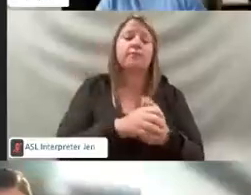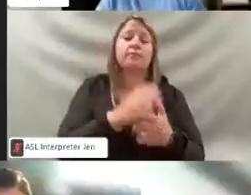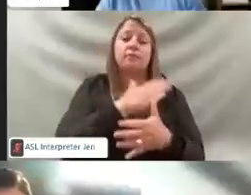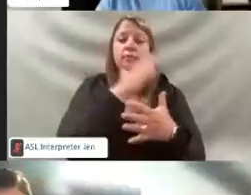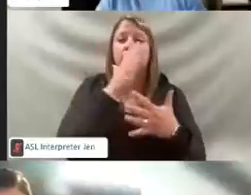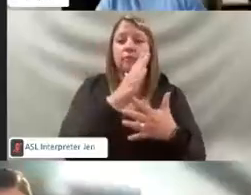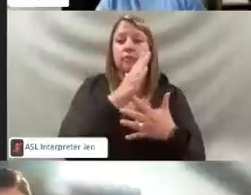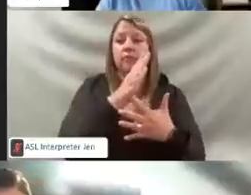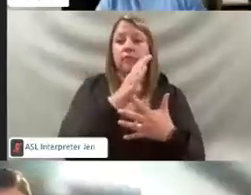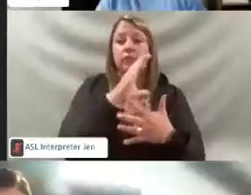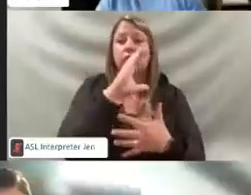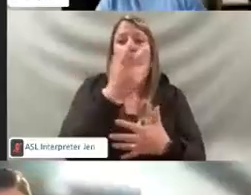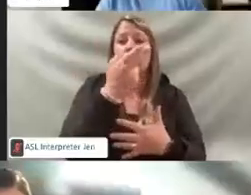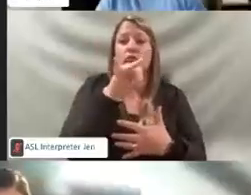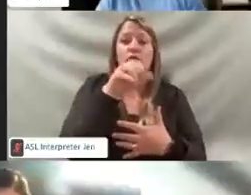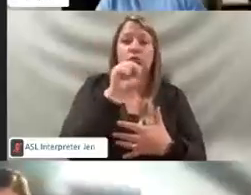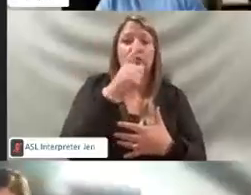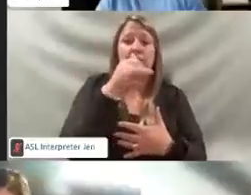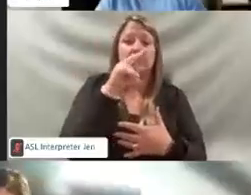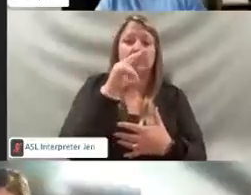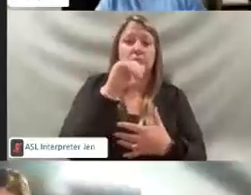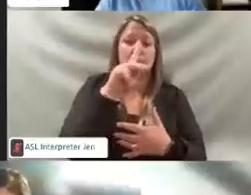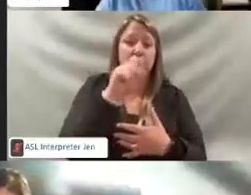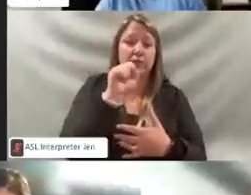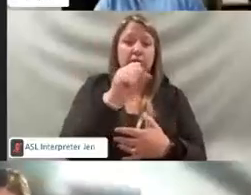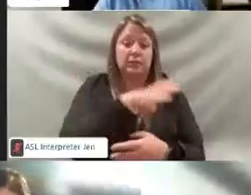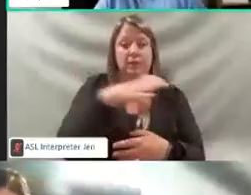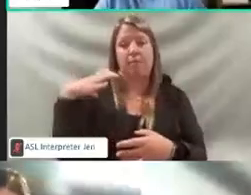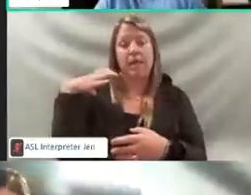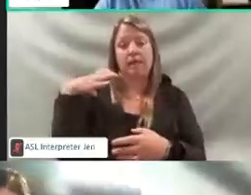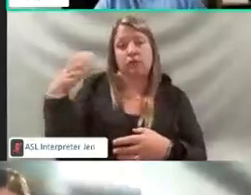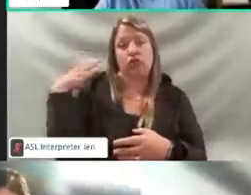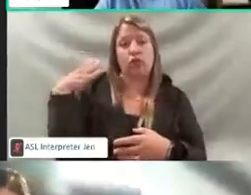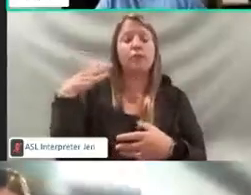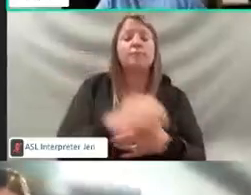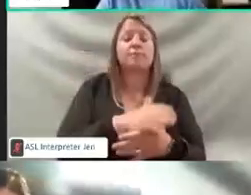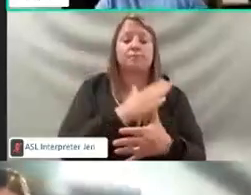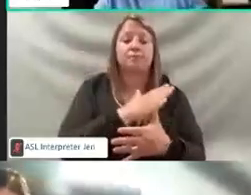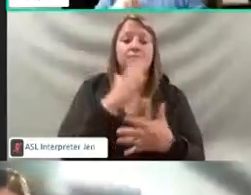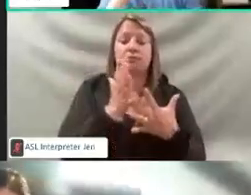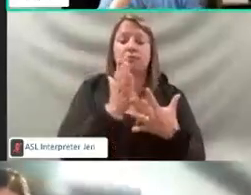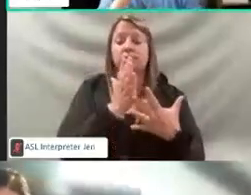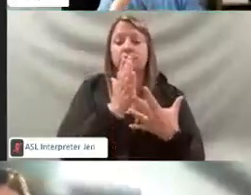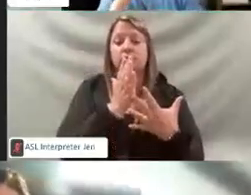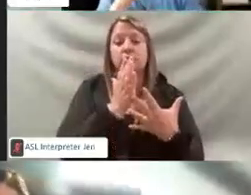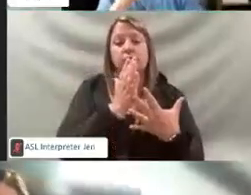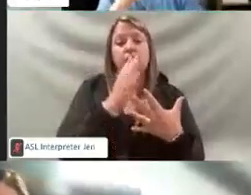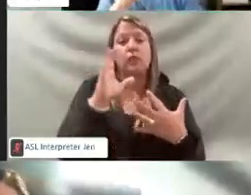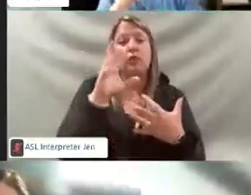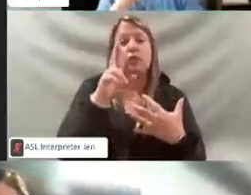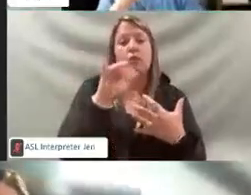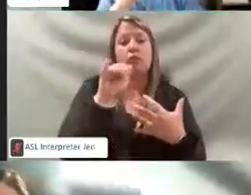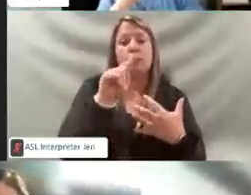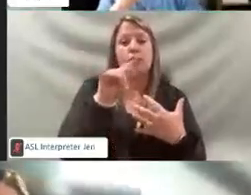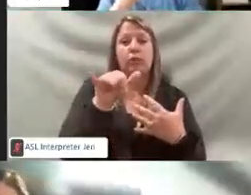have Chris Spinks, our spill committee chair. Here. And then we have Rita Kirsch, who